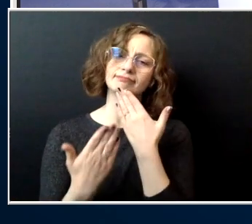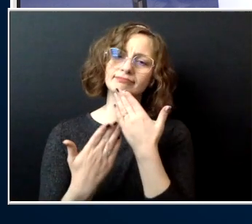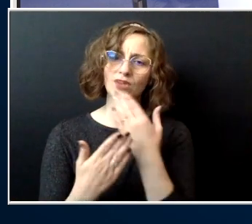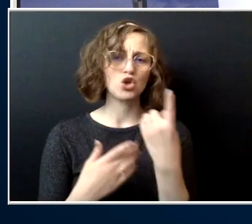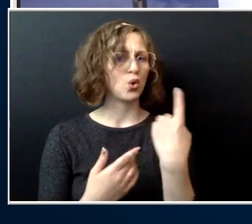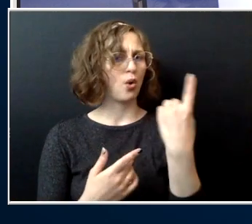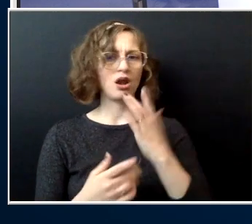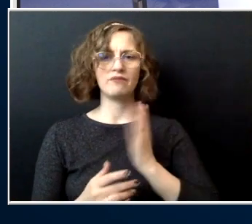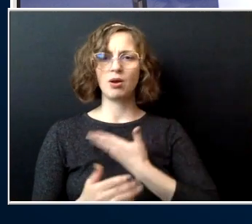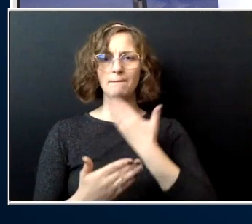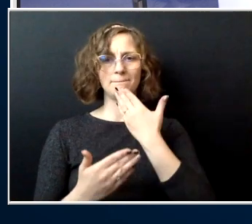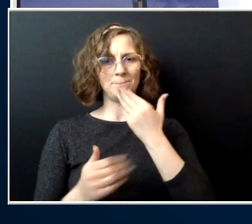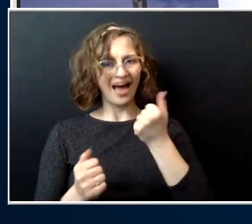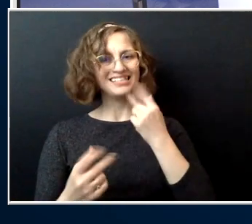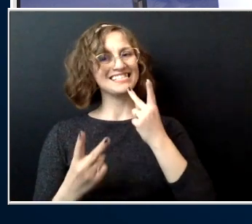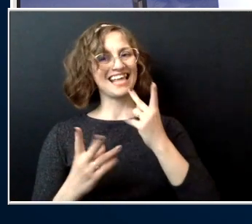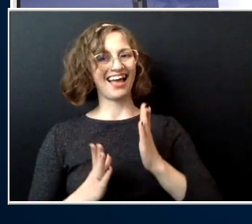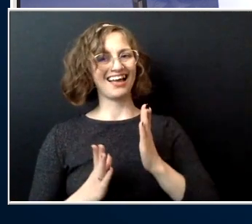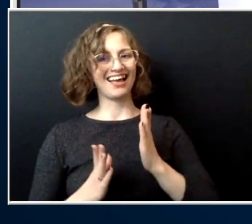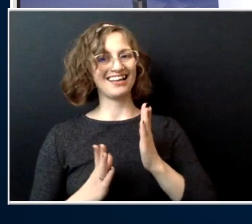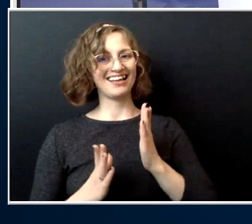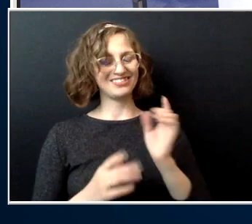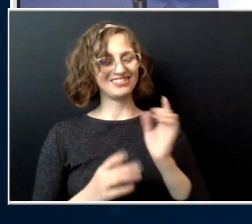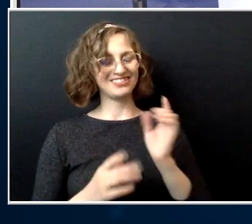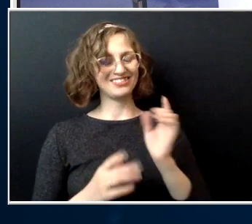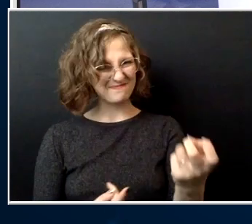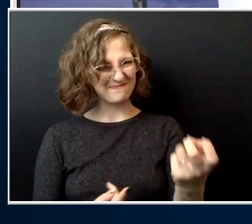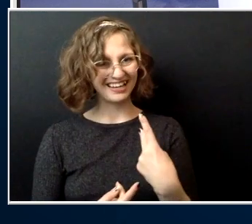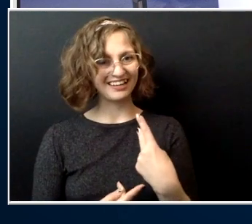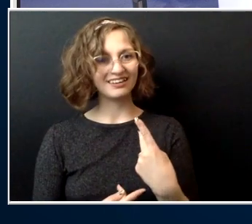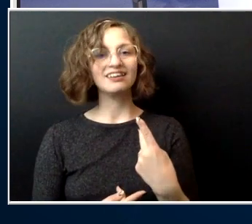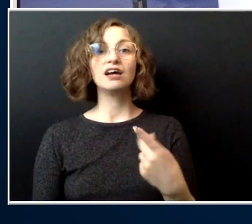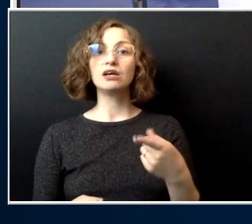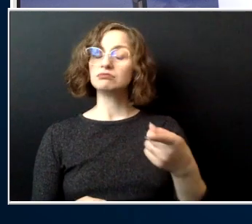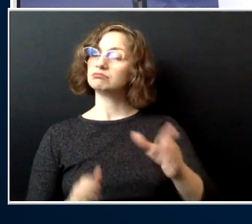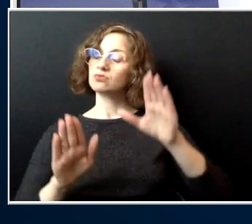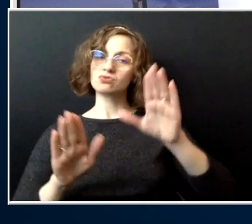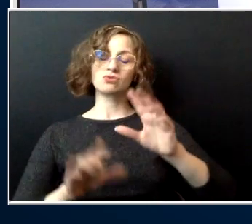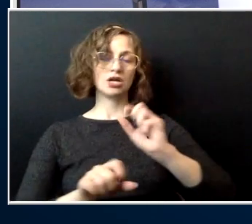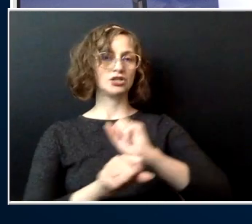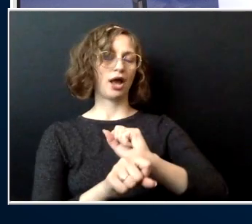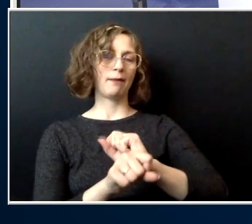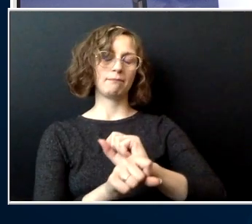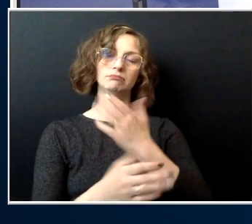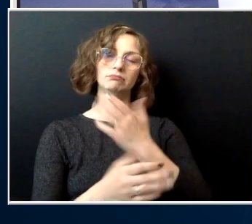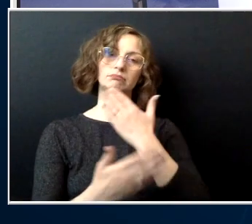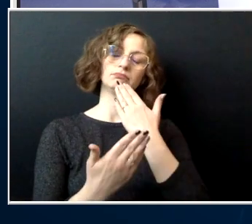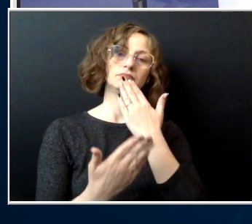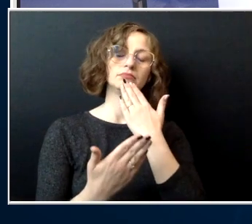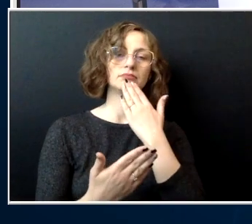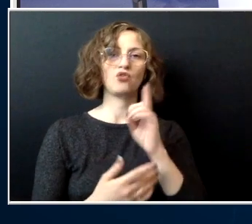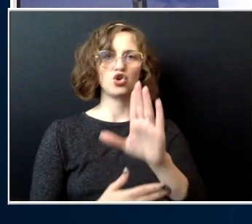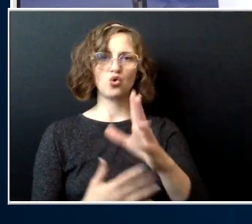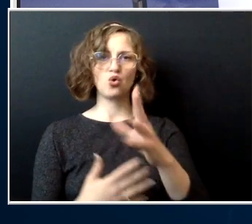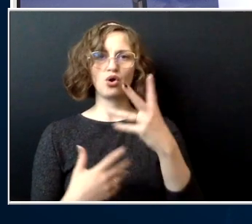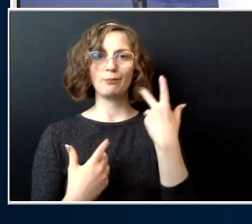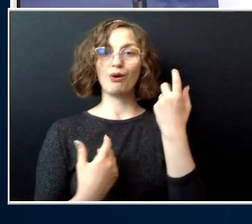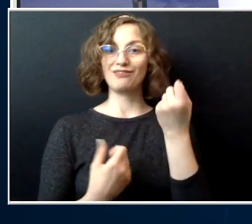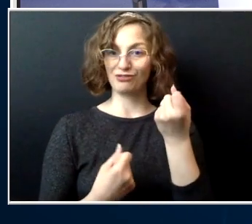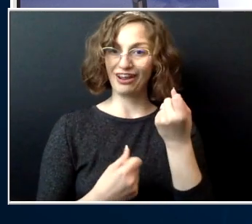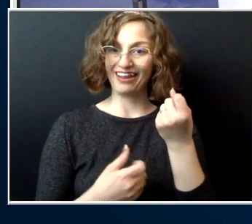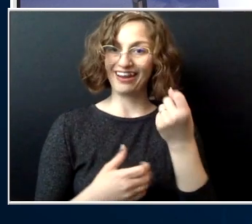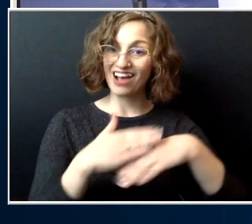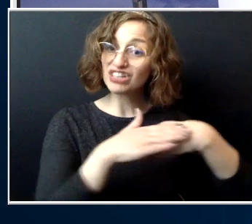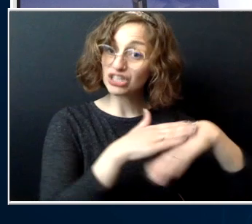going to have you back, and you really have done a great job, and thanks for both your bravery in having children, but also in how well